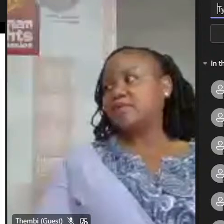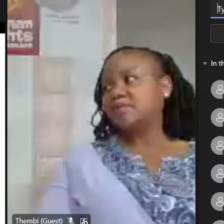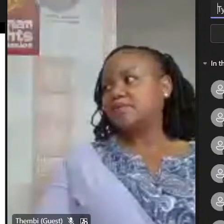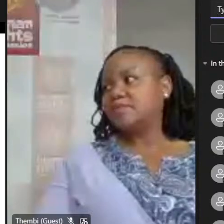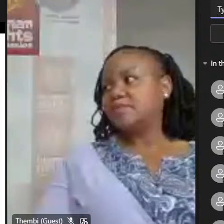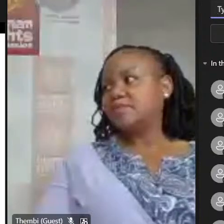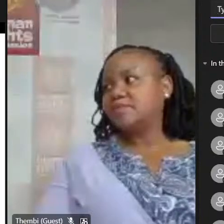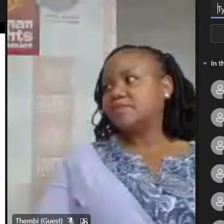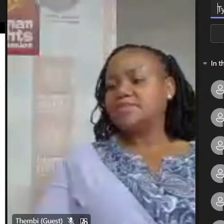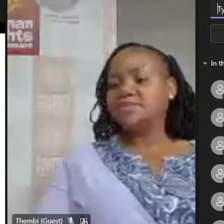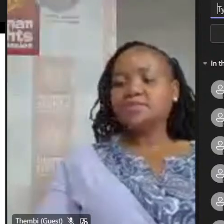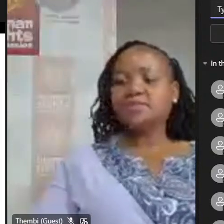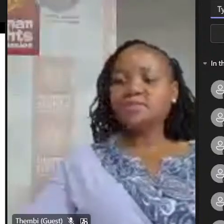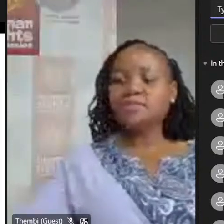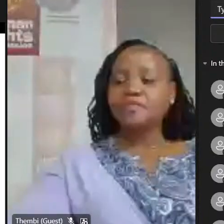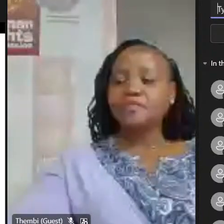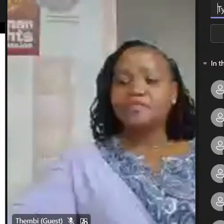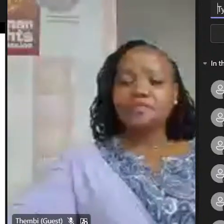negatively.